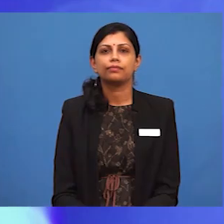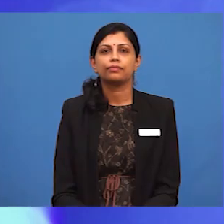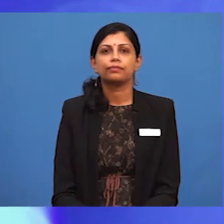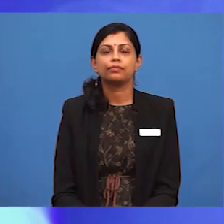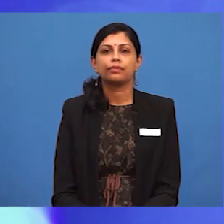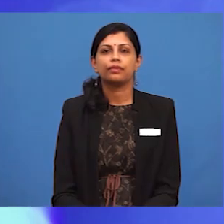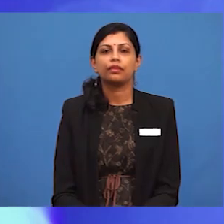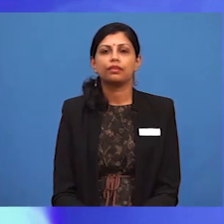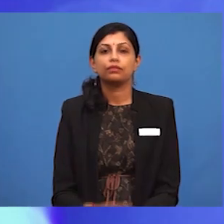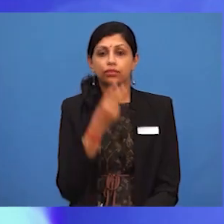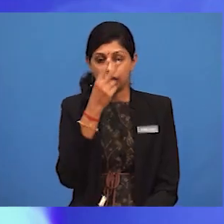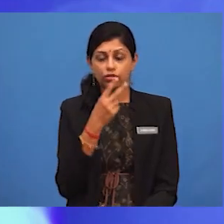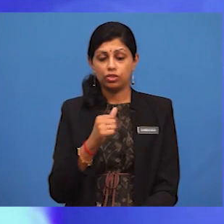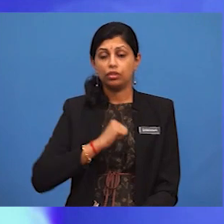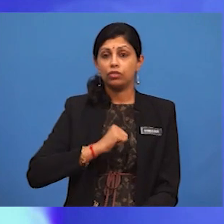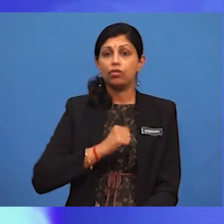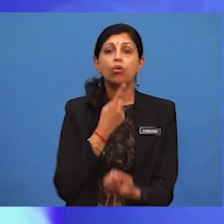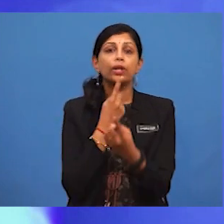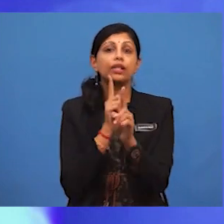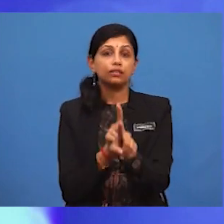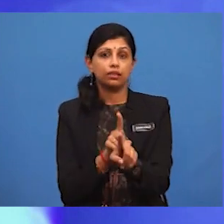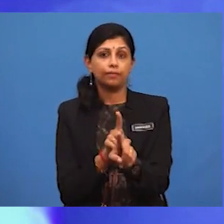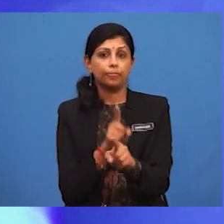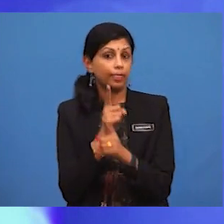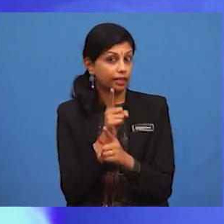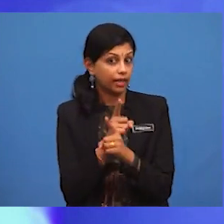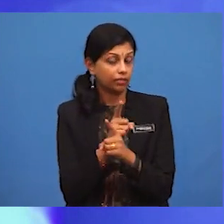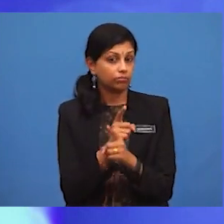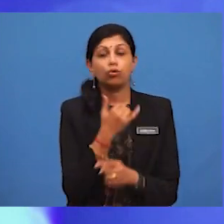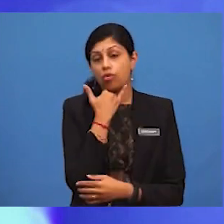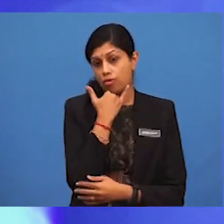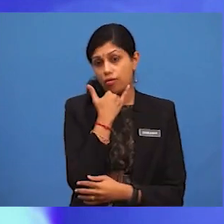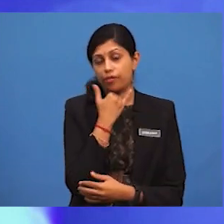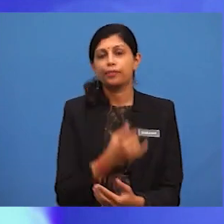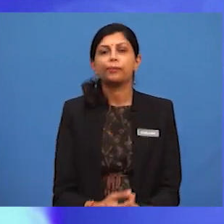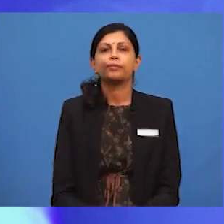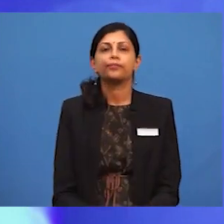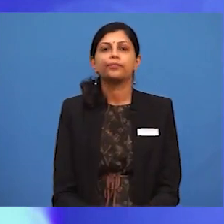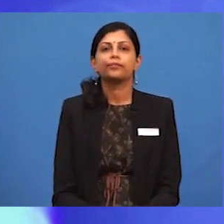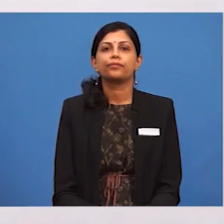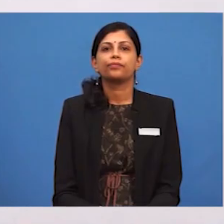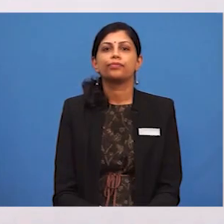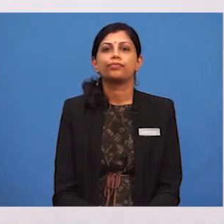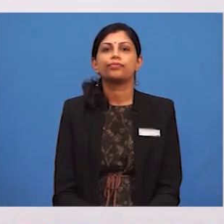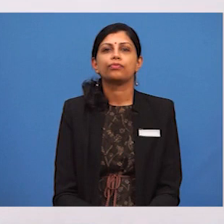Check your answers against the screen to see if you managed to get the answers right.